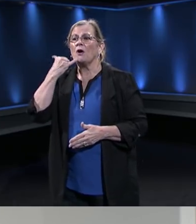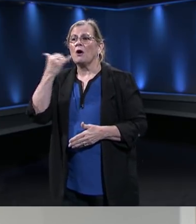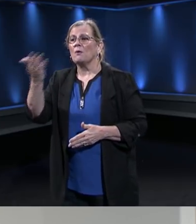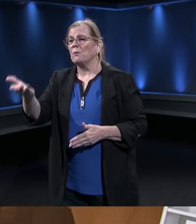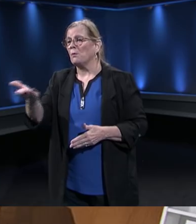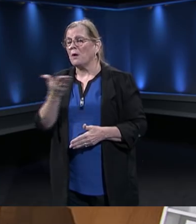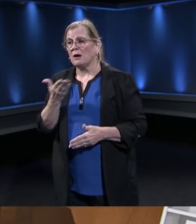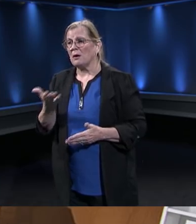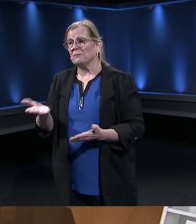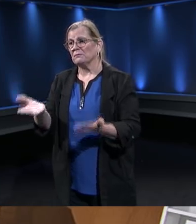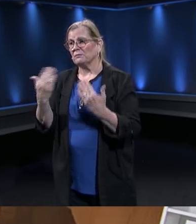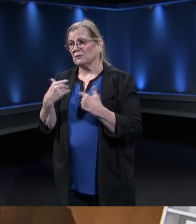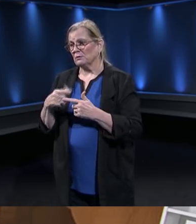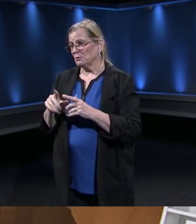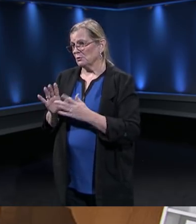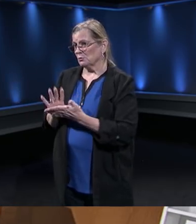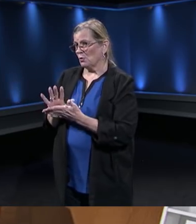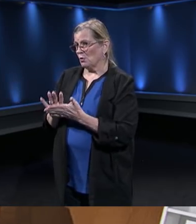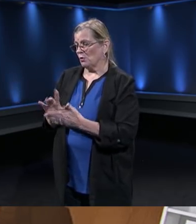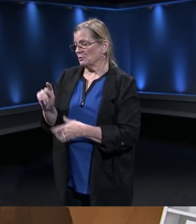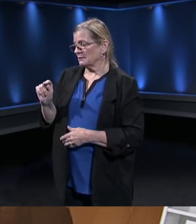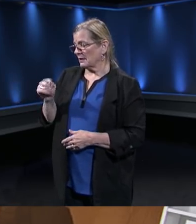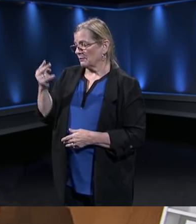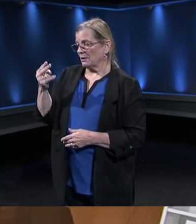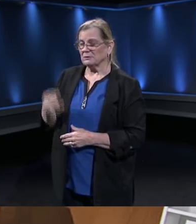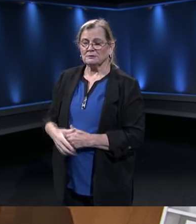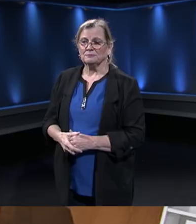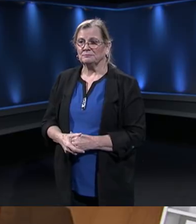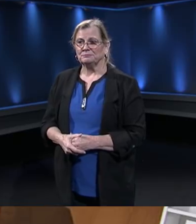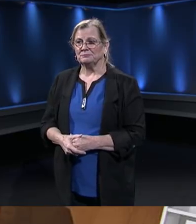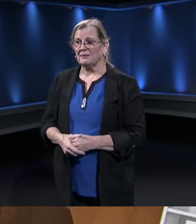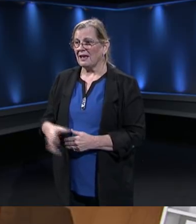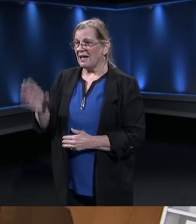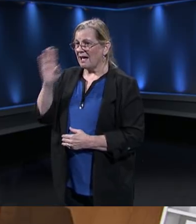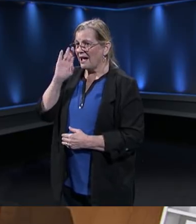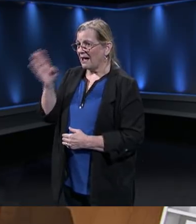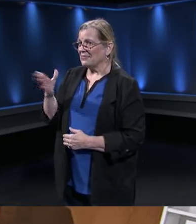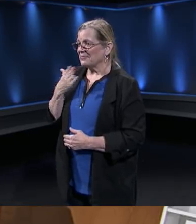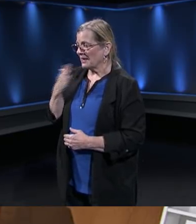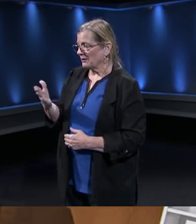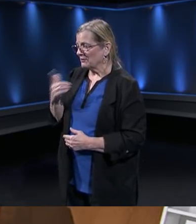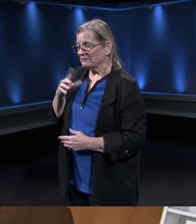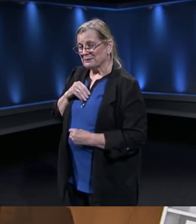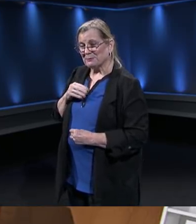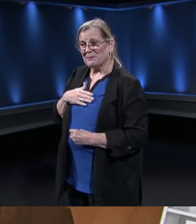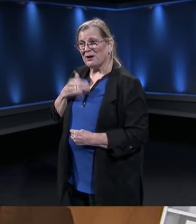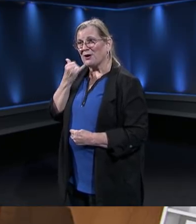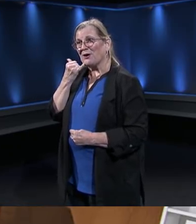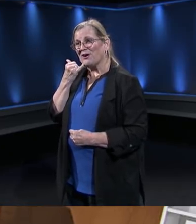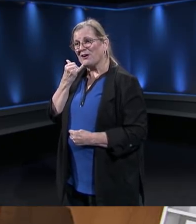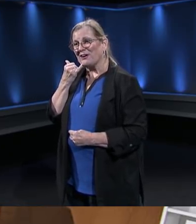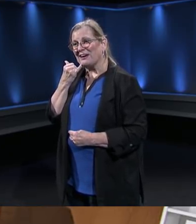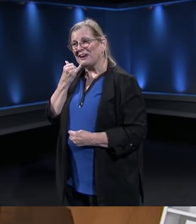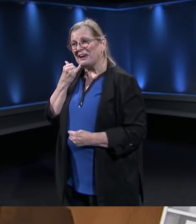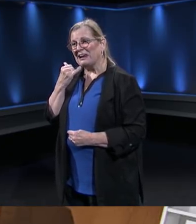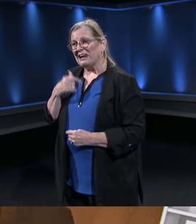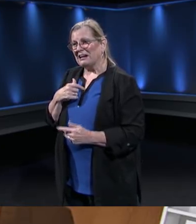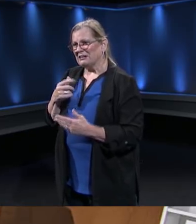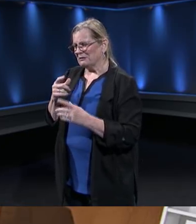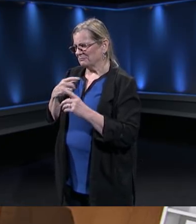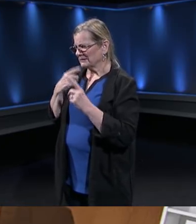Town Hall. Hi, yes, thank you so much for taking my call today. And I know you talked a little bit about the attendance